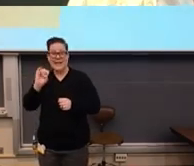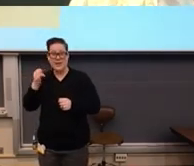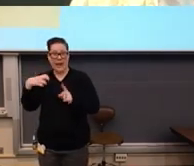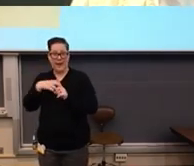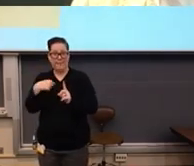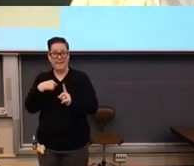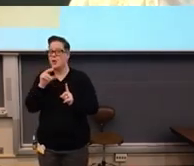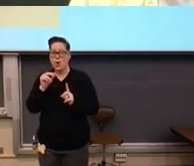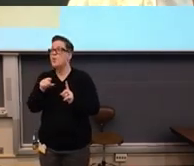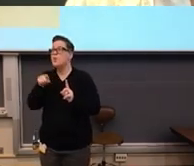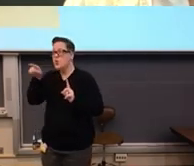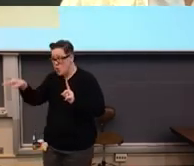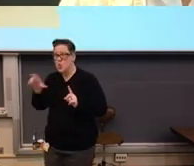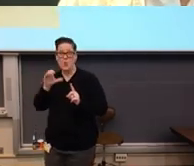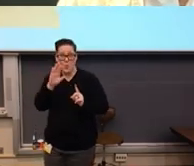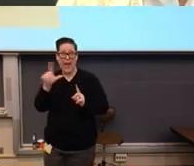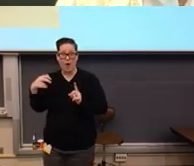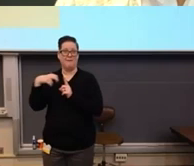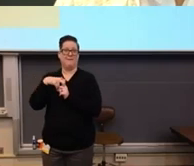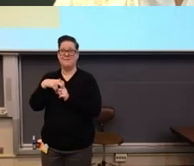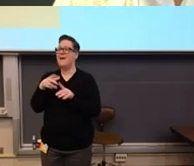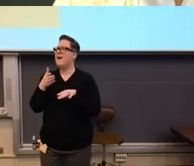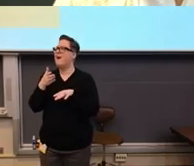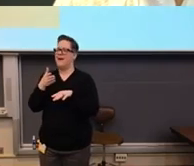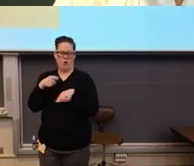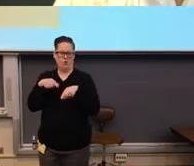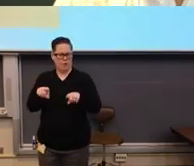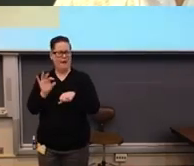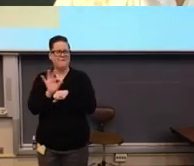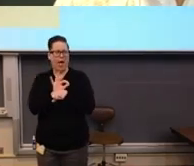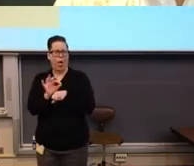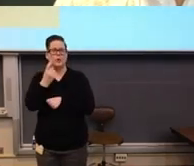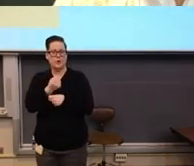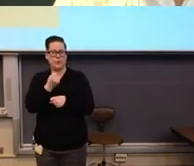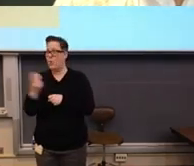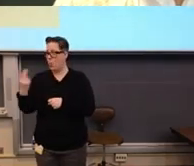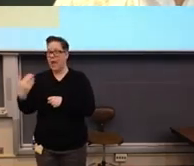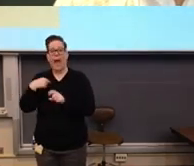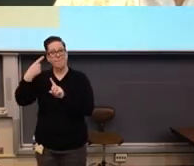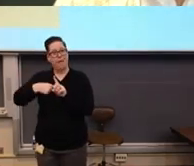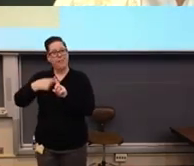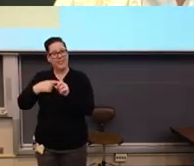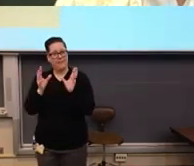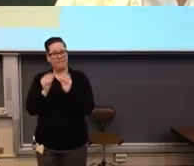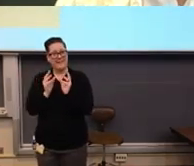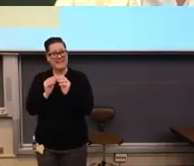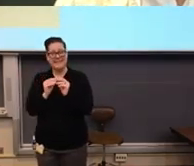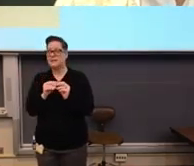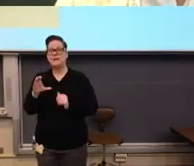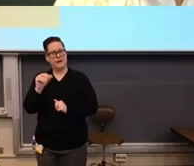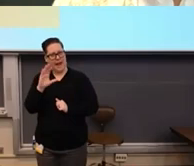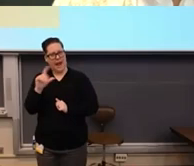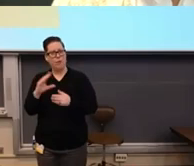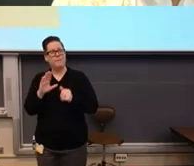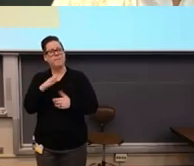you, Carol, that after spending during my fellowship year, we would meet monthly with Carol. And she had mentioned